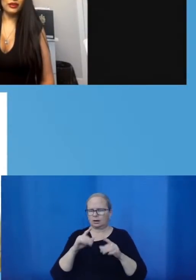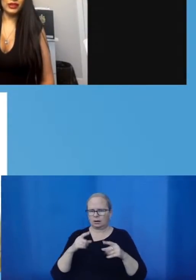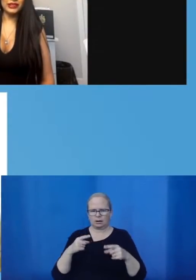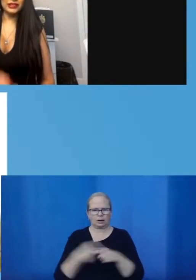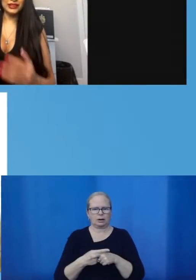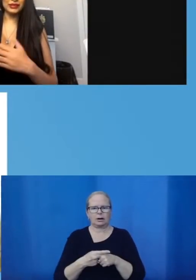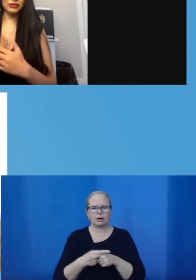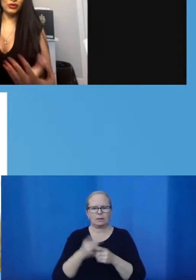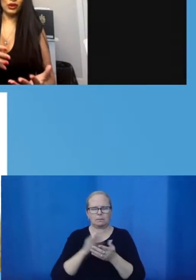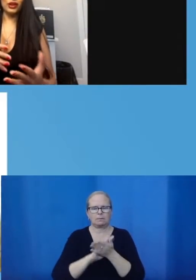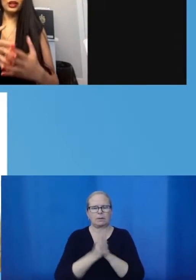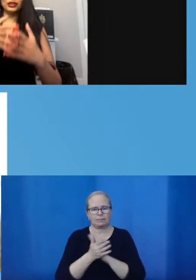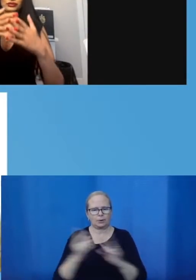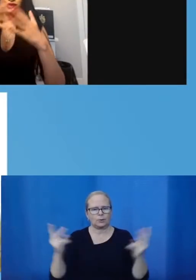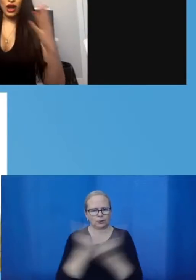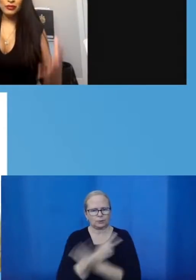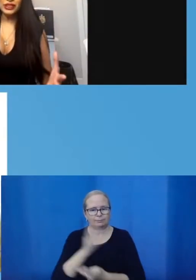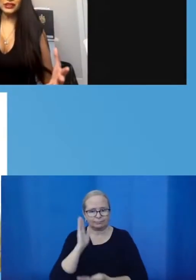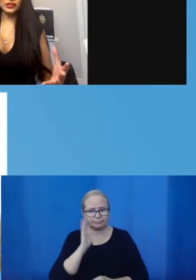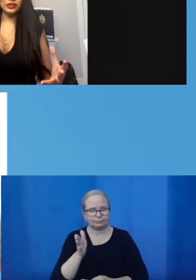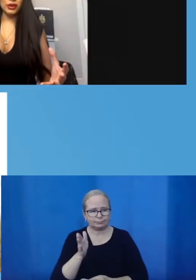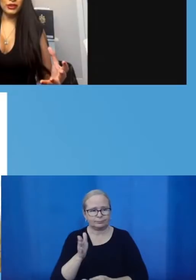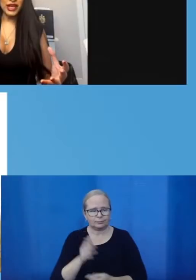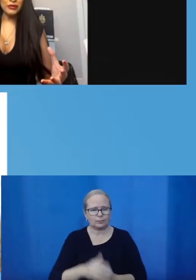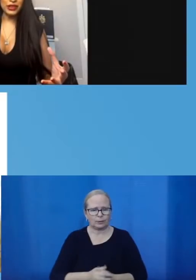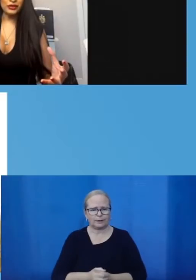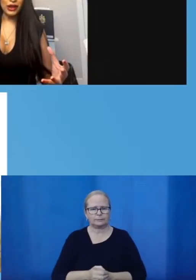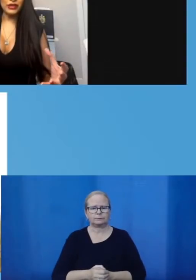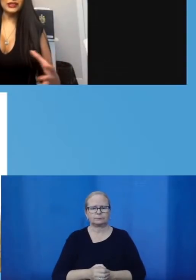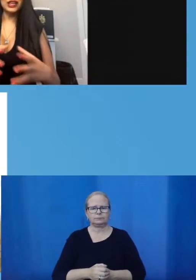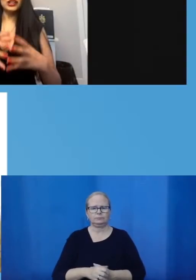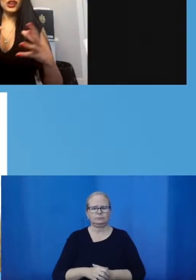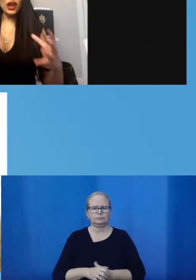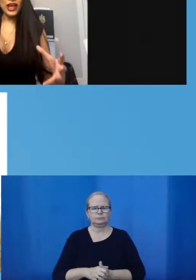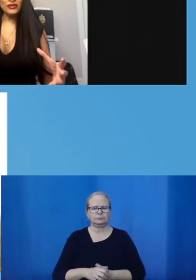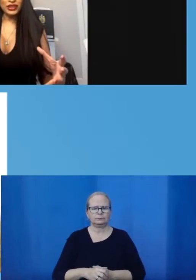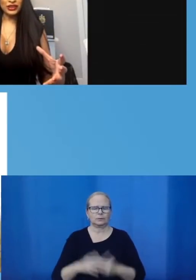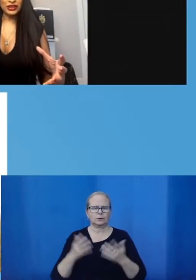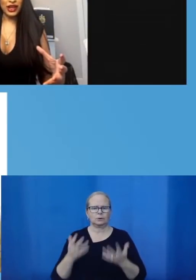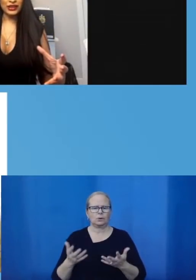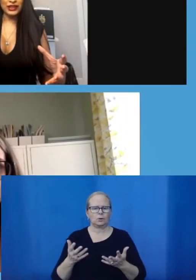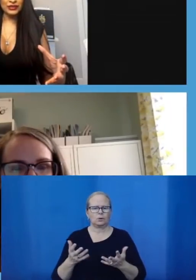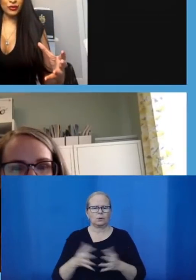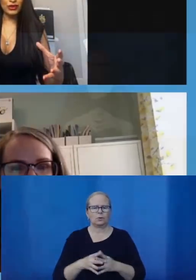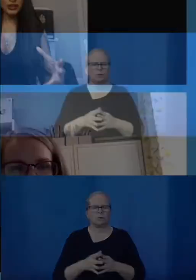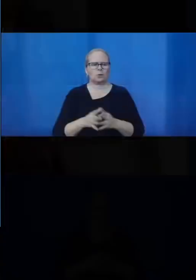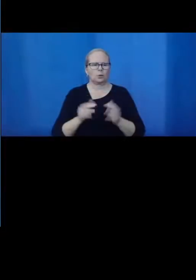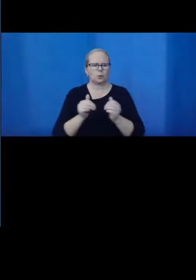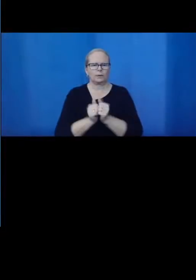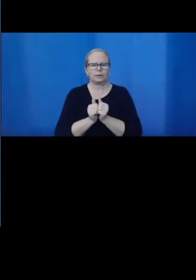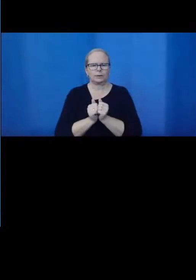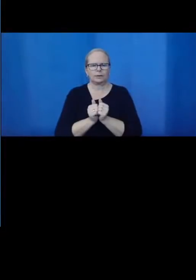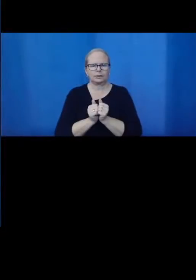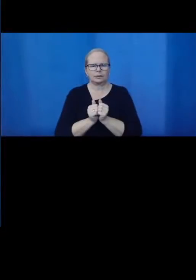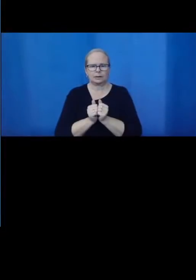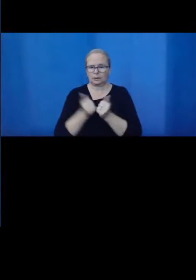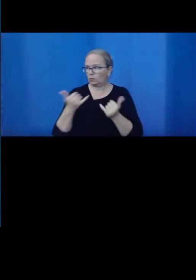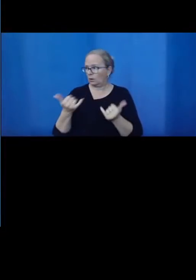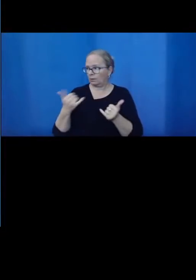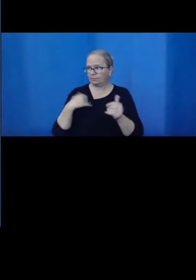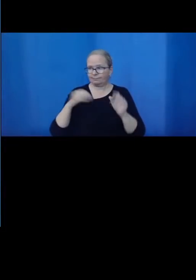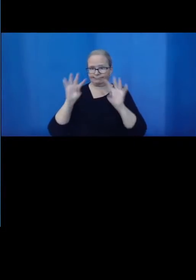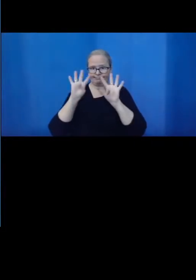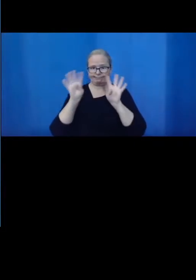milieu of us, as I said before, not being certain about what's happening around us, not having clear guidelines of when this thing is going to end,